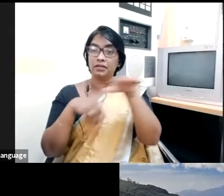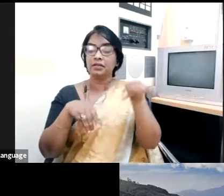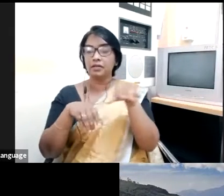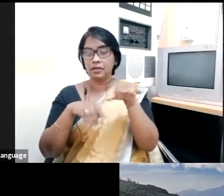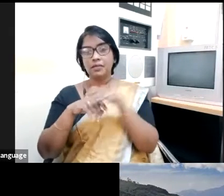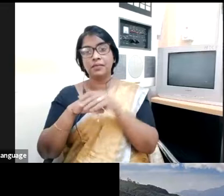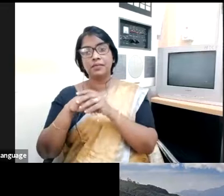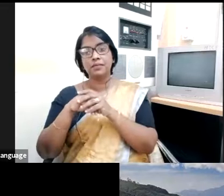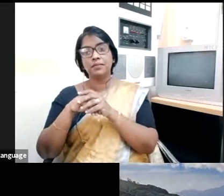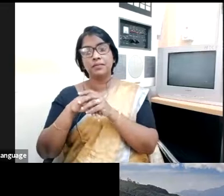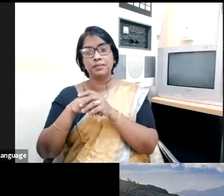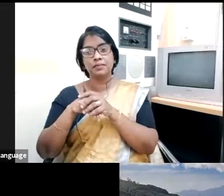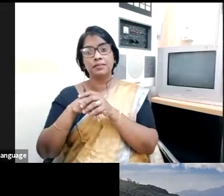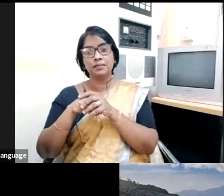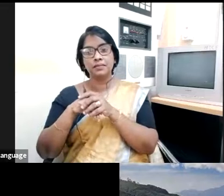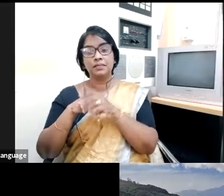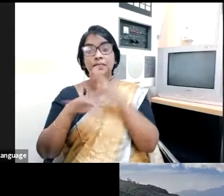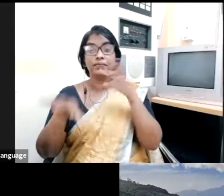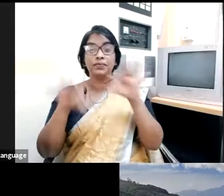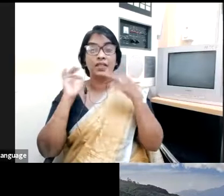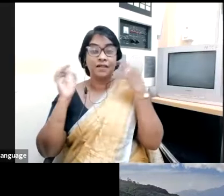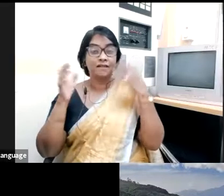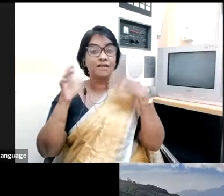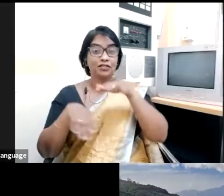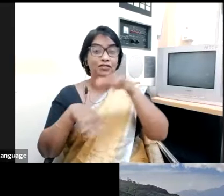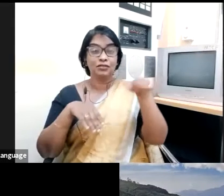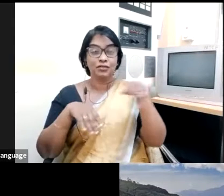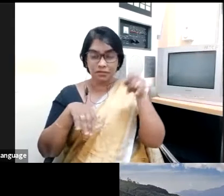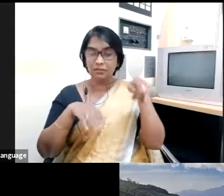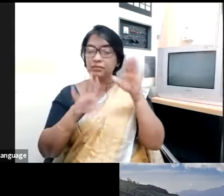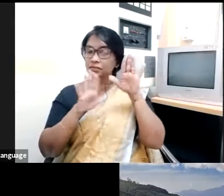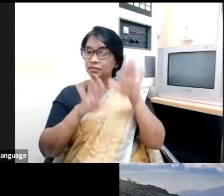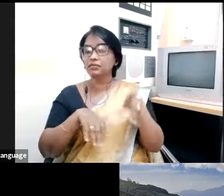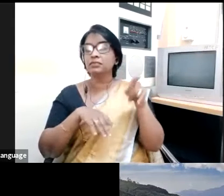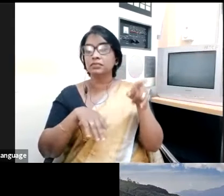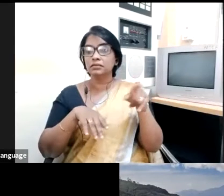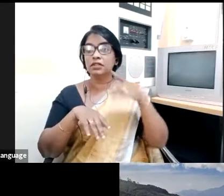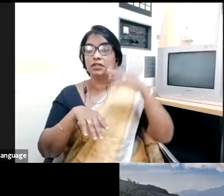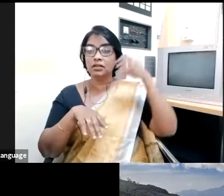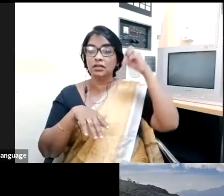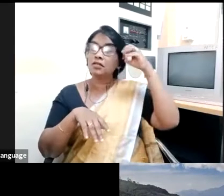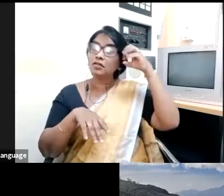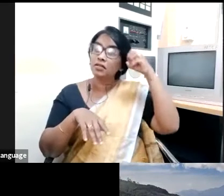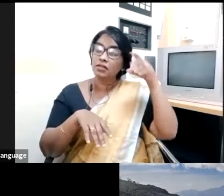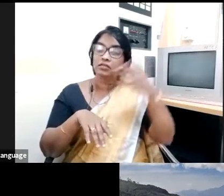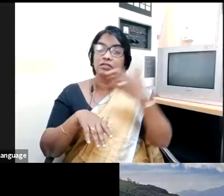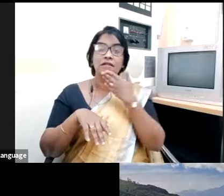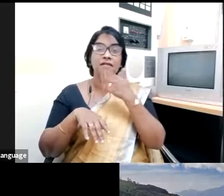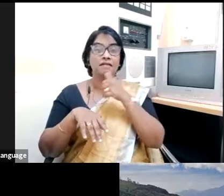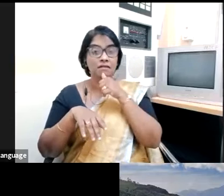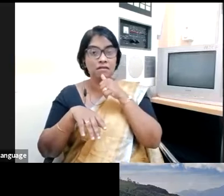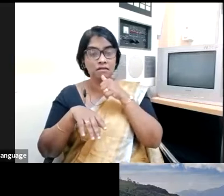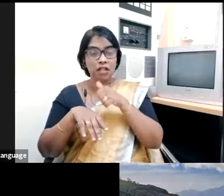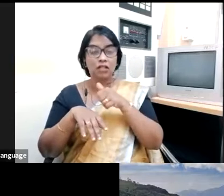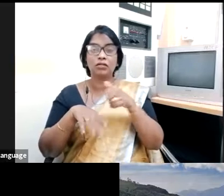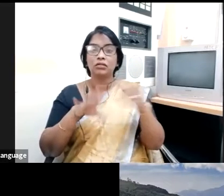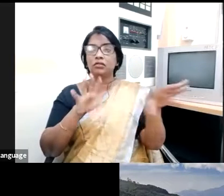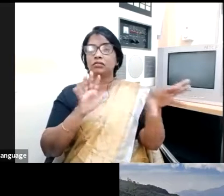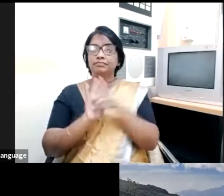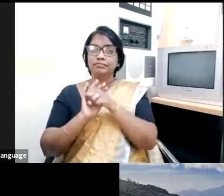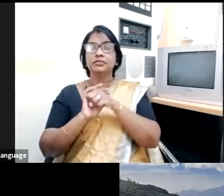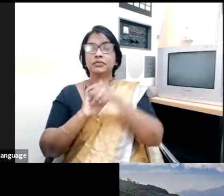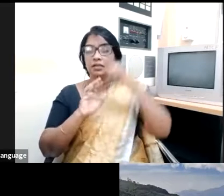in 2011, we transformed all fossil fuel boilers to firewood boilers. And in